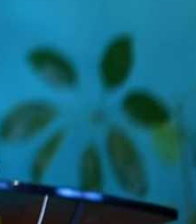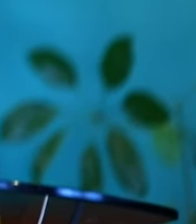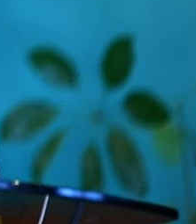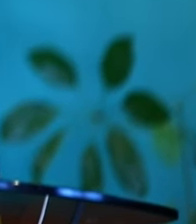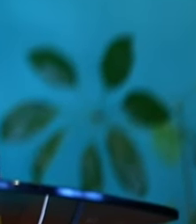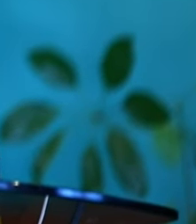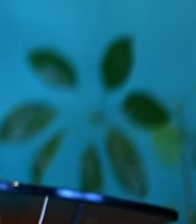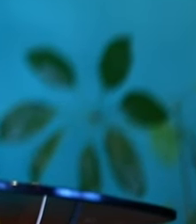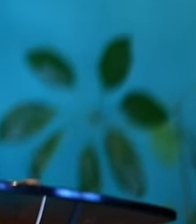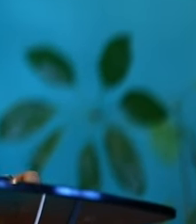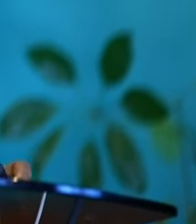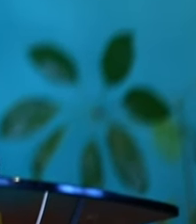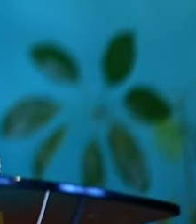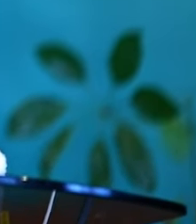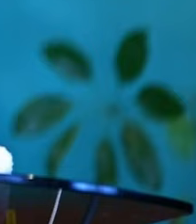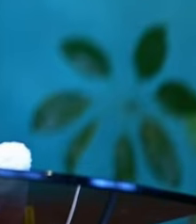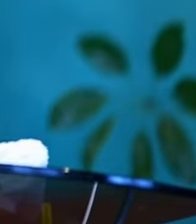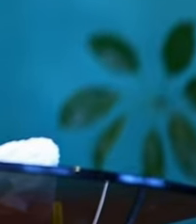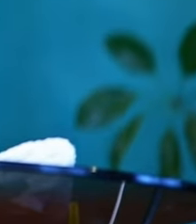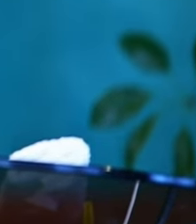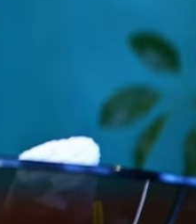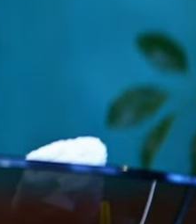Please kindly be seated.